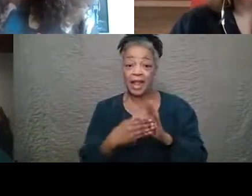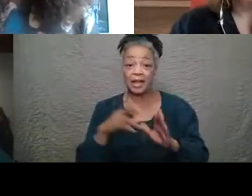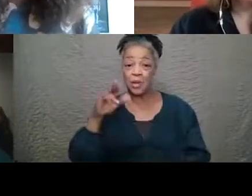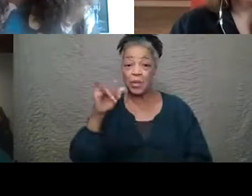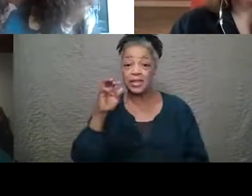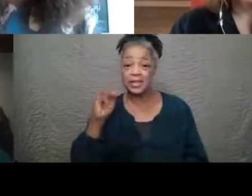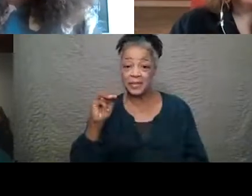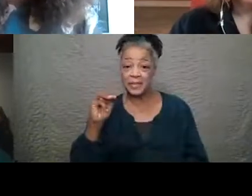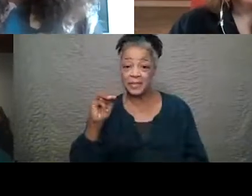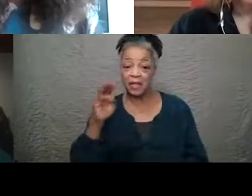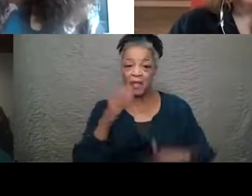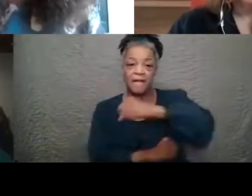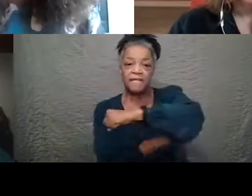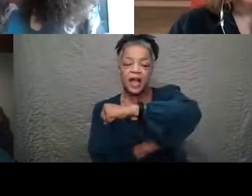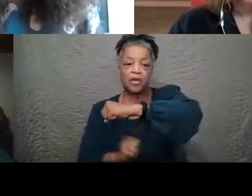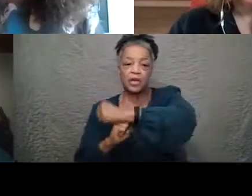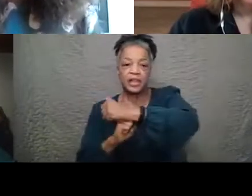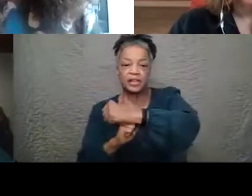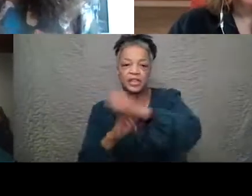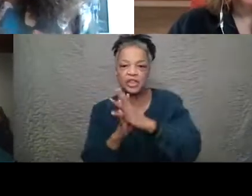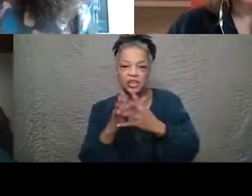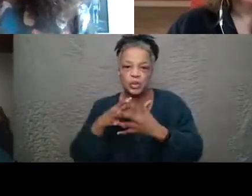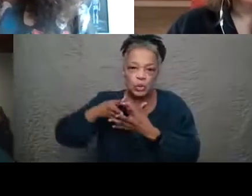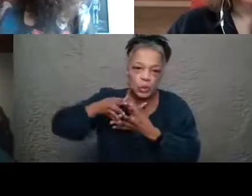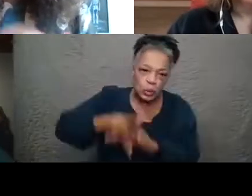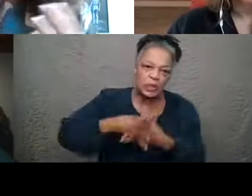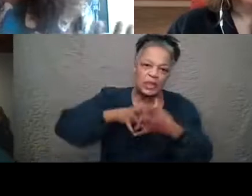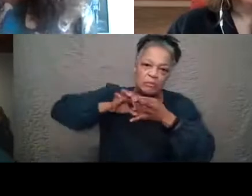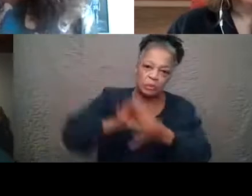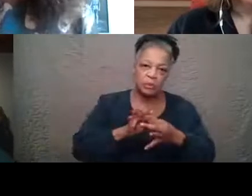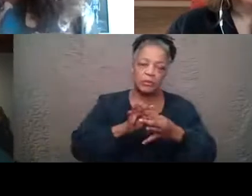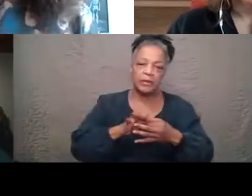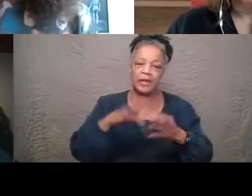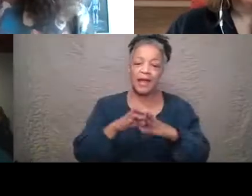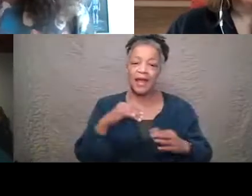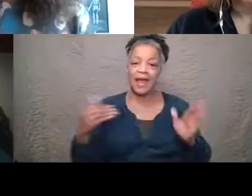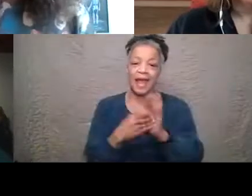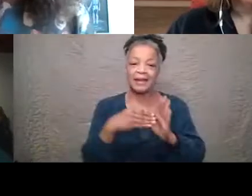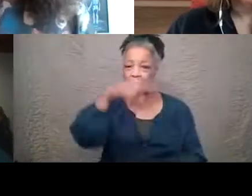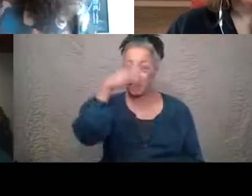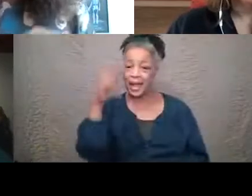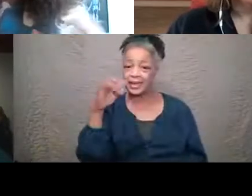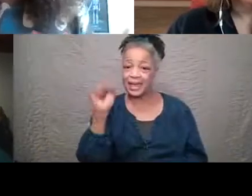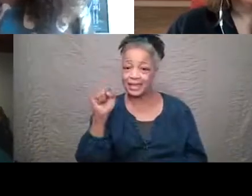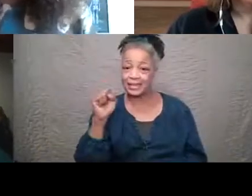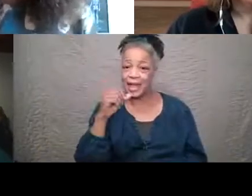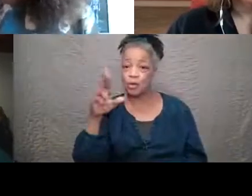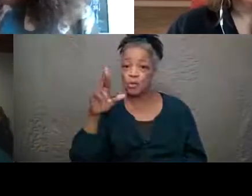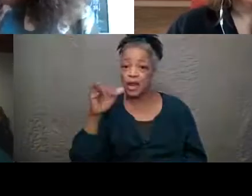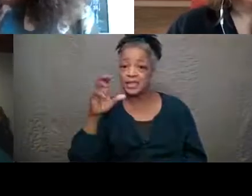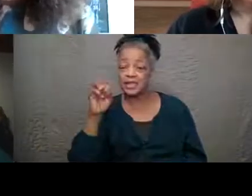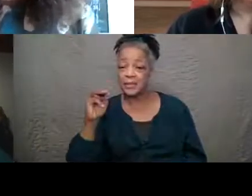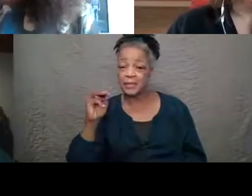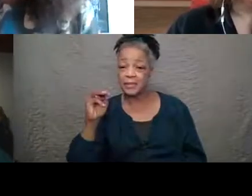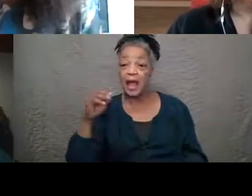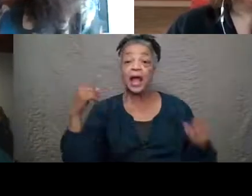the foundation is rooted in anti-Blackness. It's rooted in racism. And until we come to terms